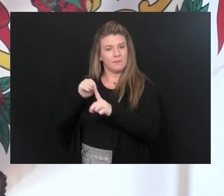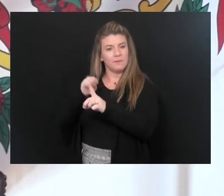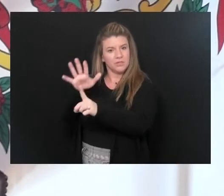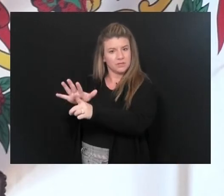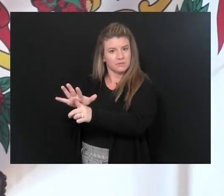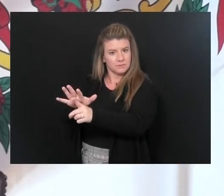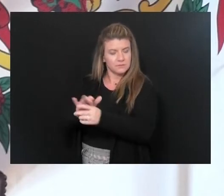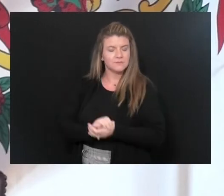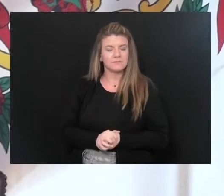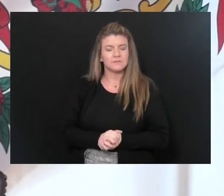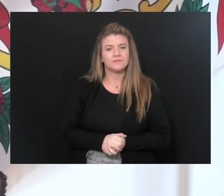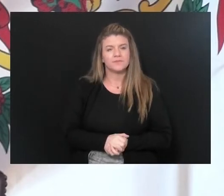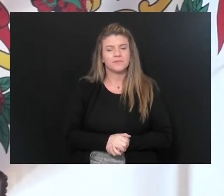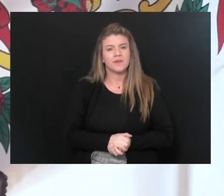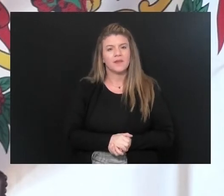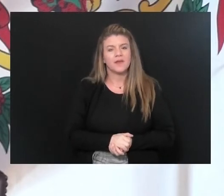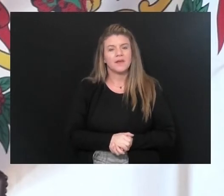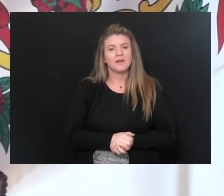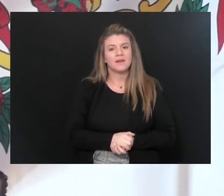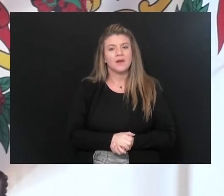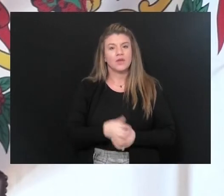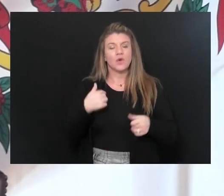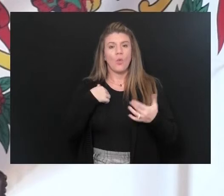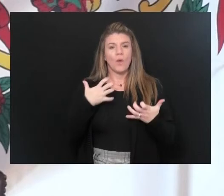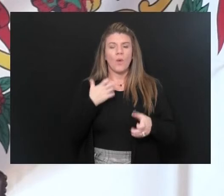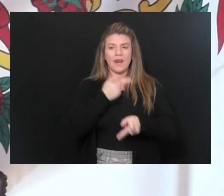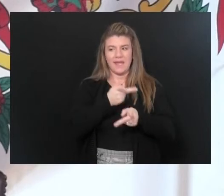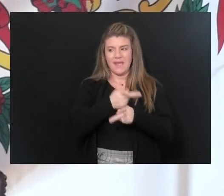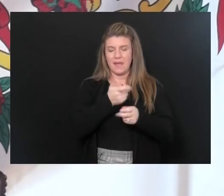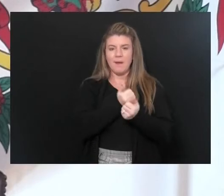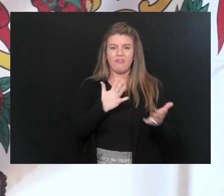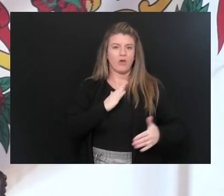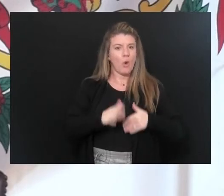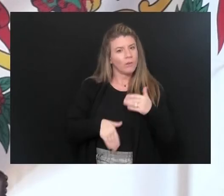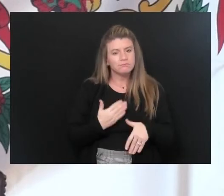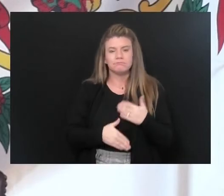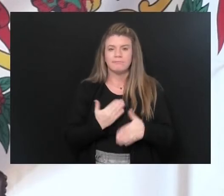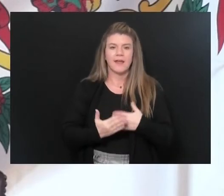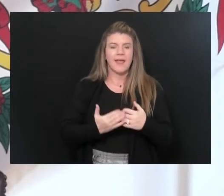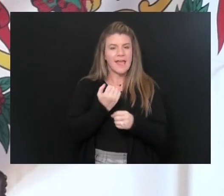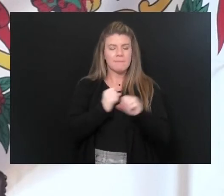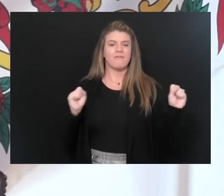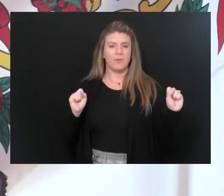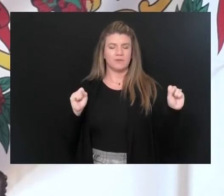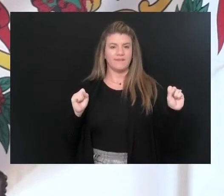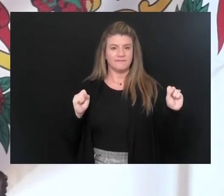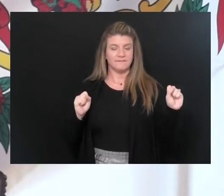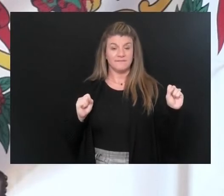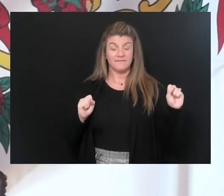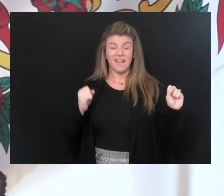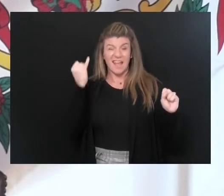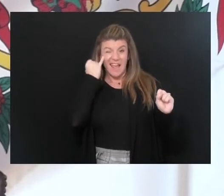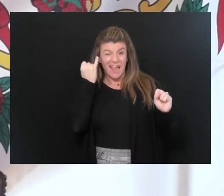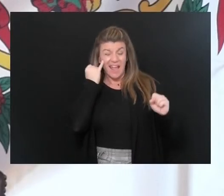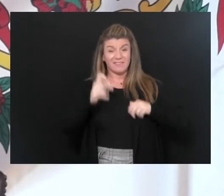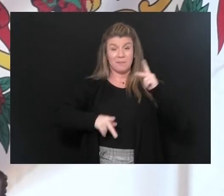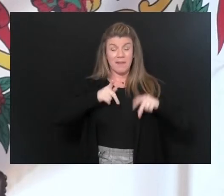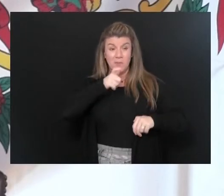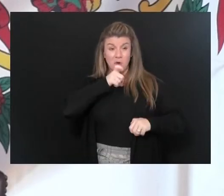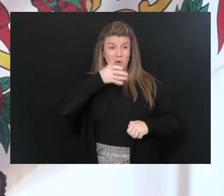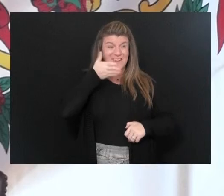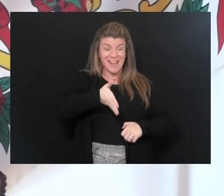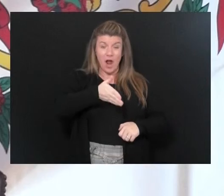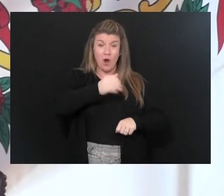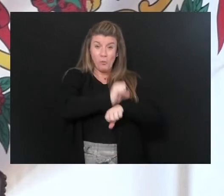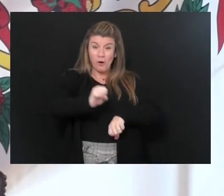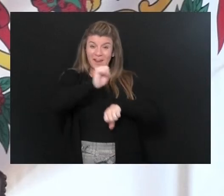of the population as well, so we can keep the momentum going and keep them safe. You know, if the people that are on the front lines